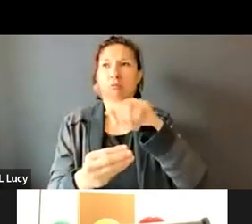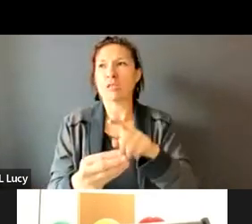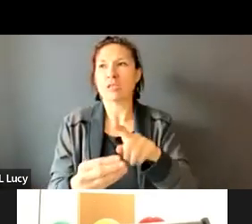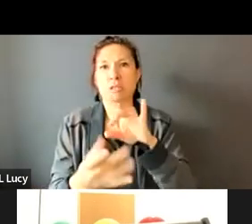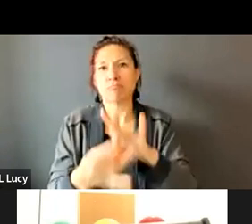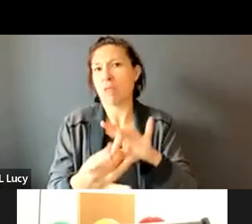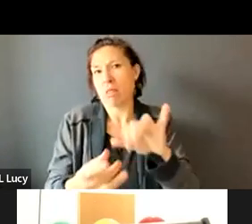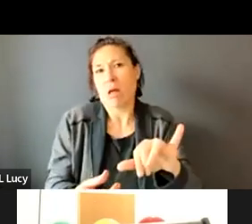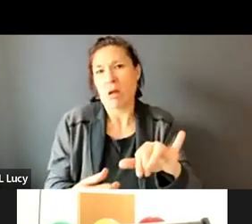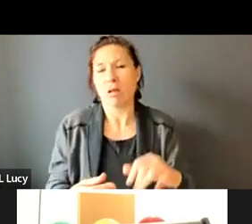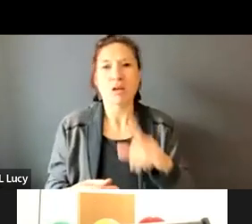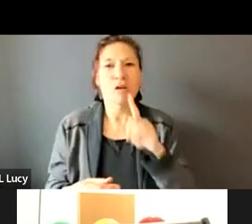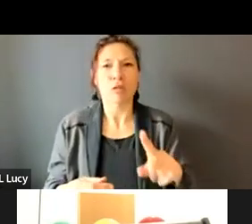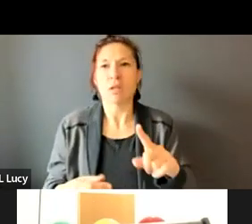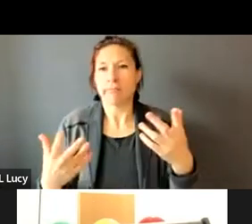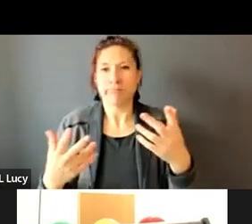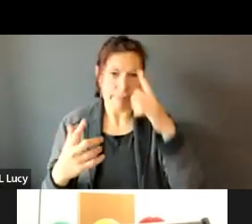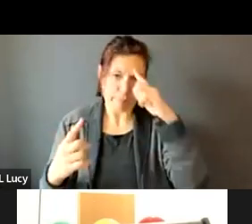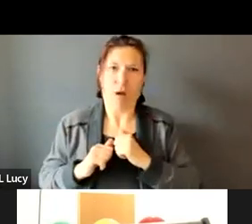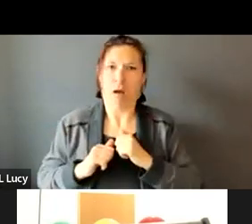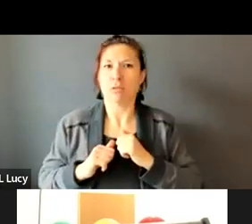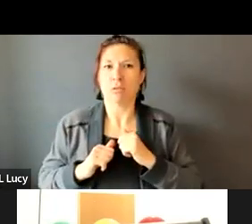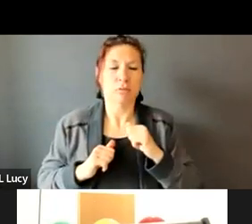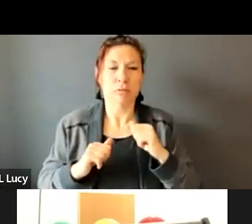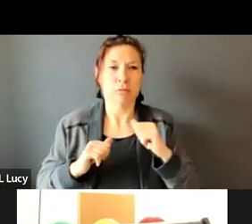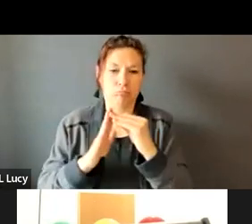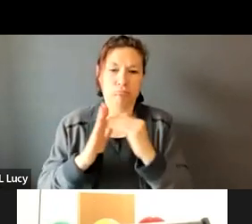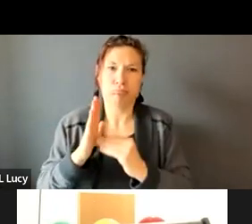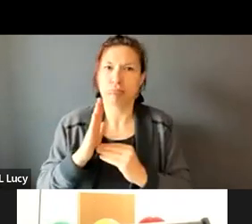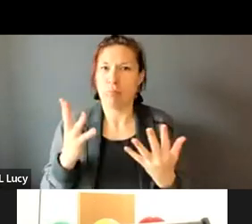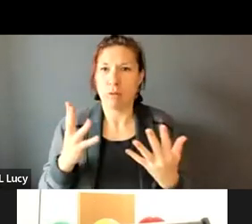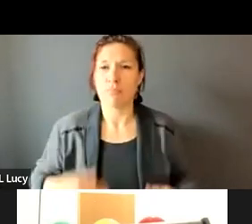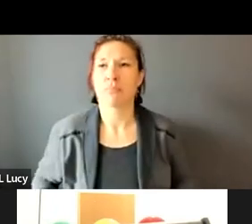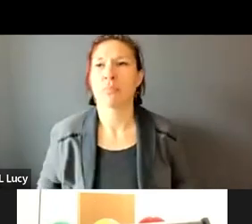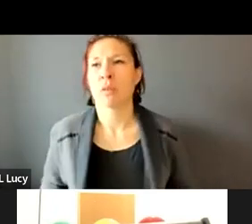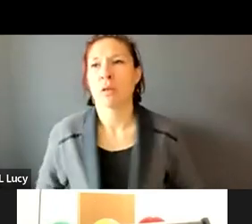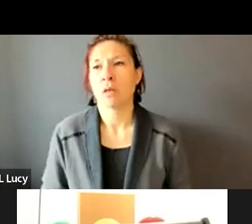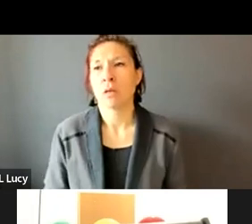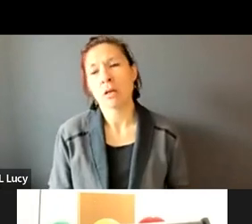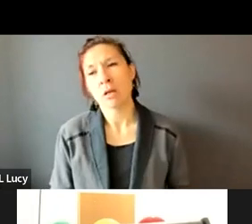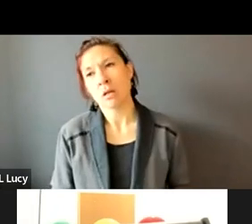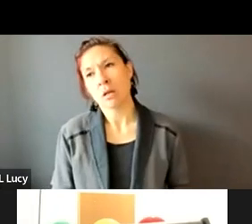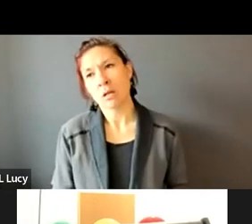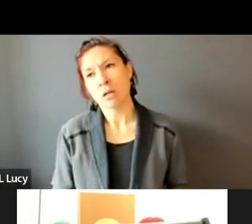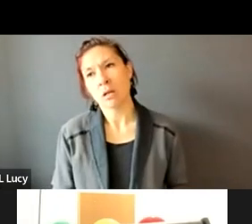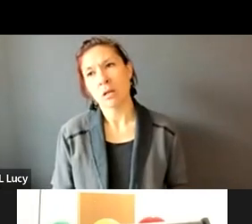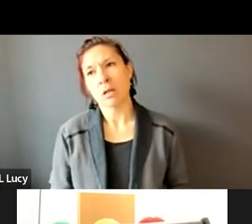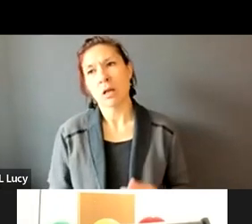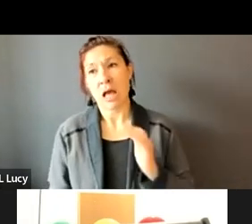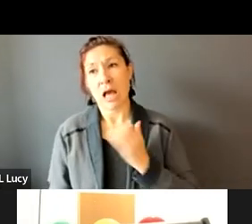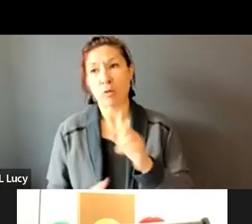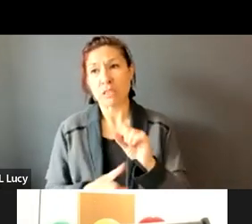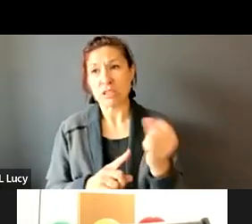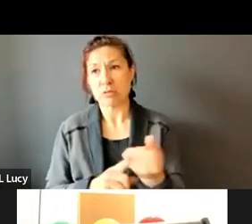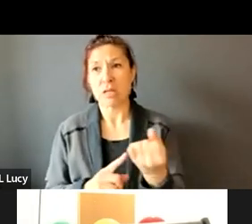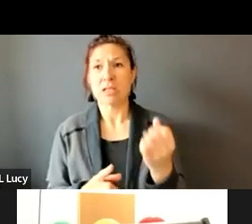think it varies what the optional questions are in our case the couple questions that were at um in question were part of